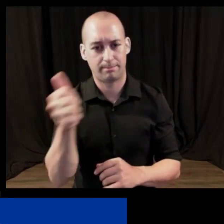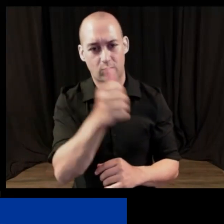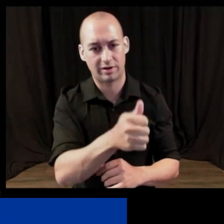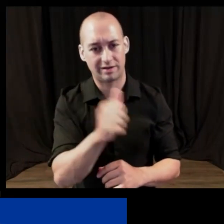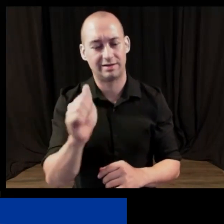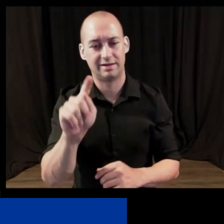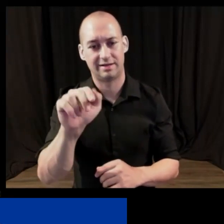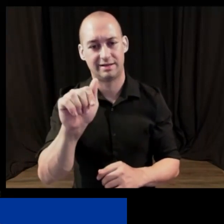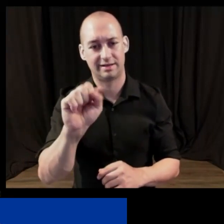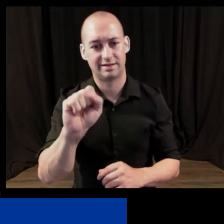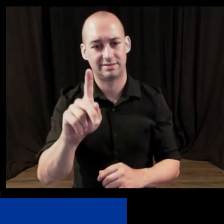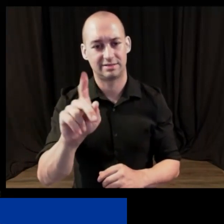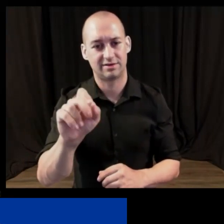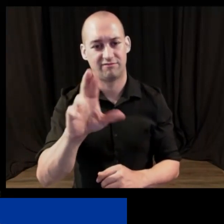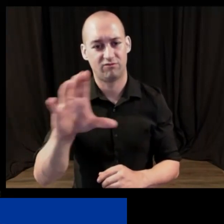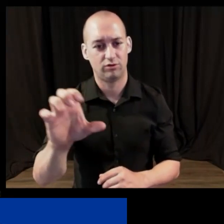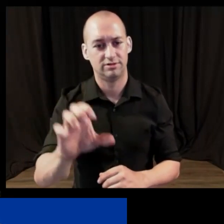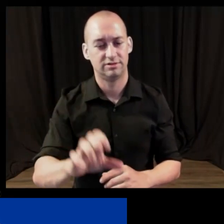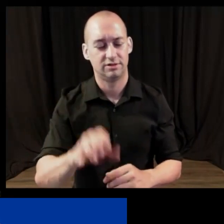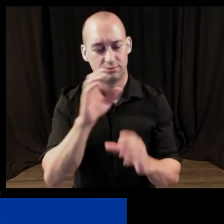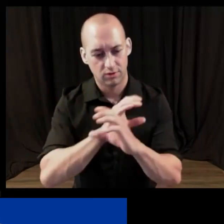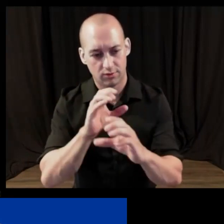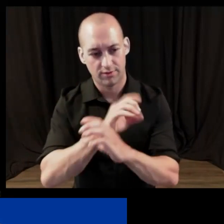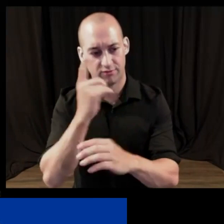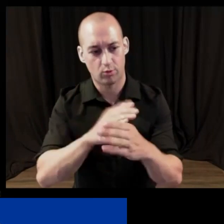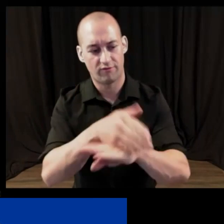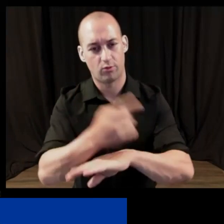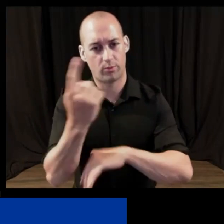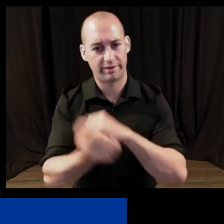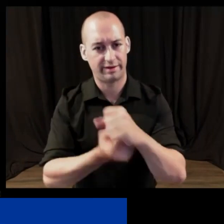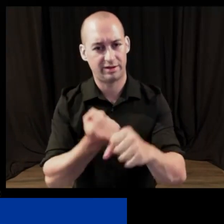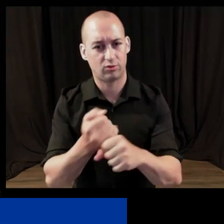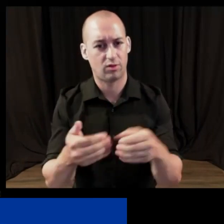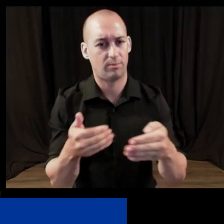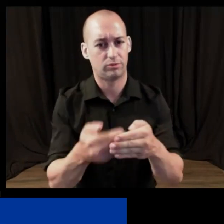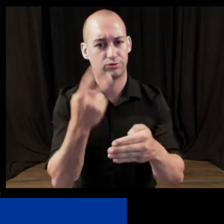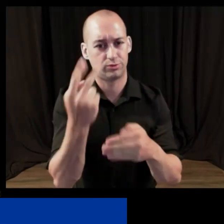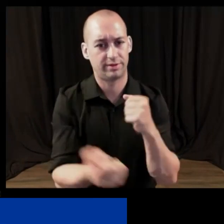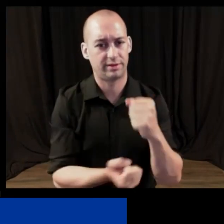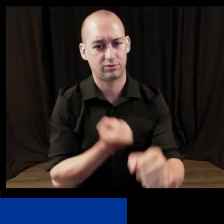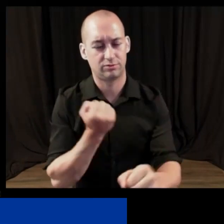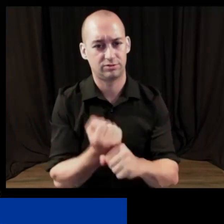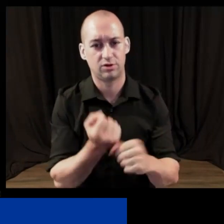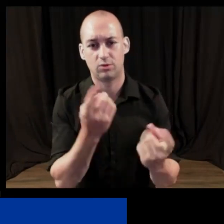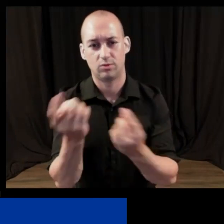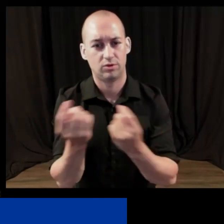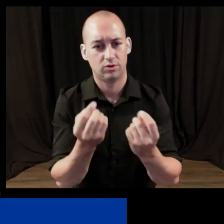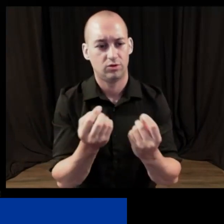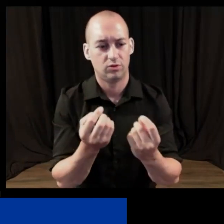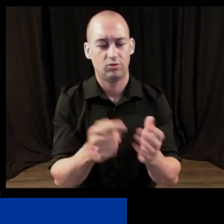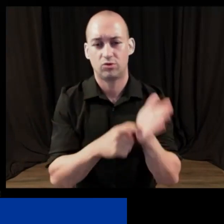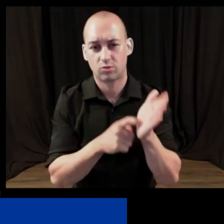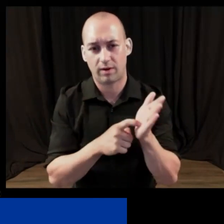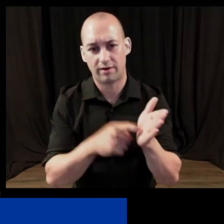that worked for over a year, I think almost 2 years, on what it would take, what are some options